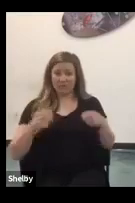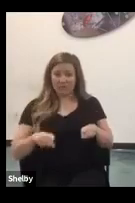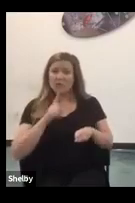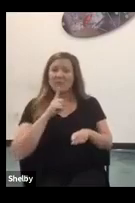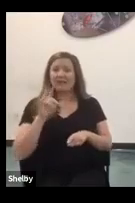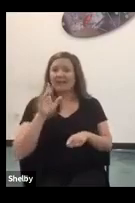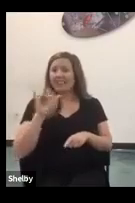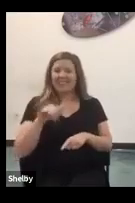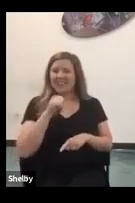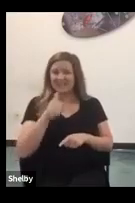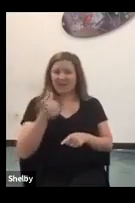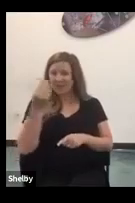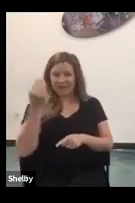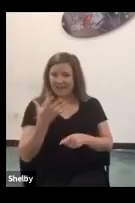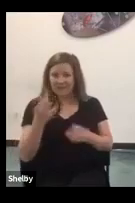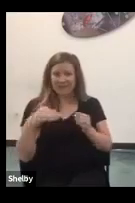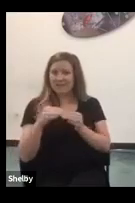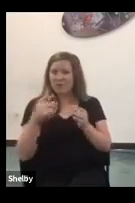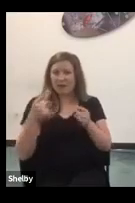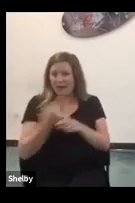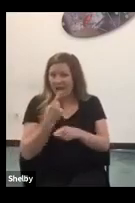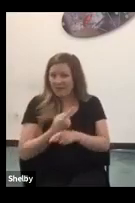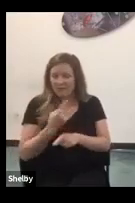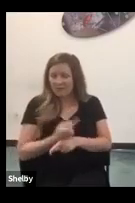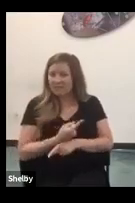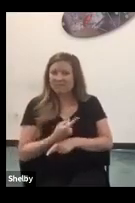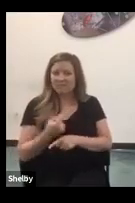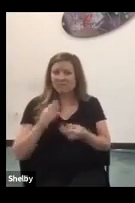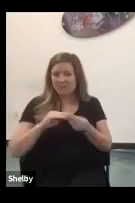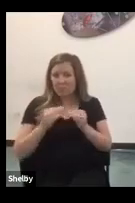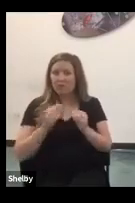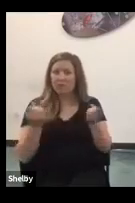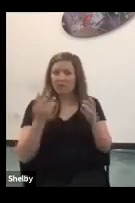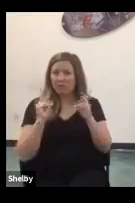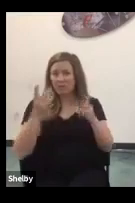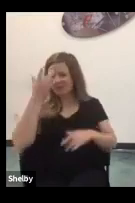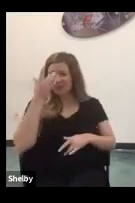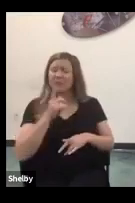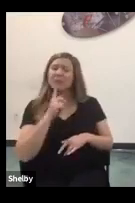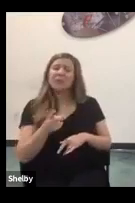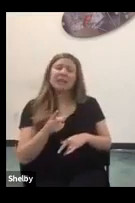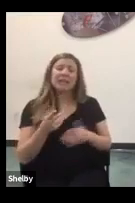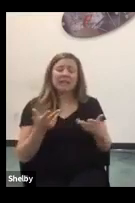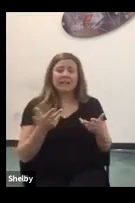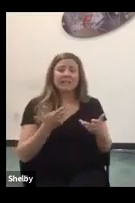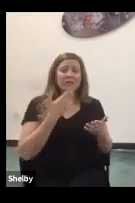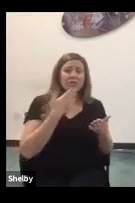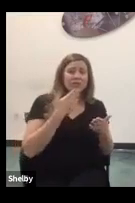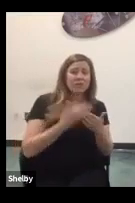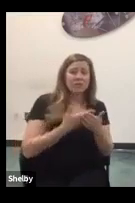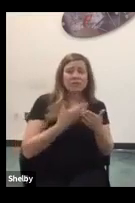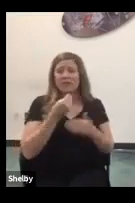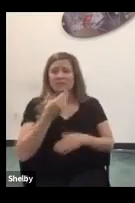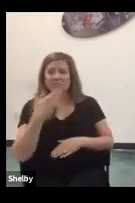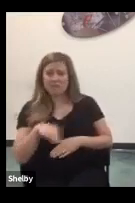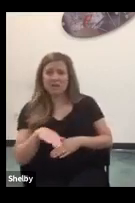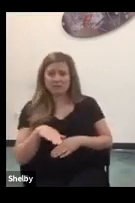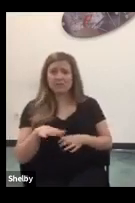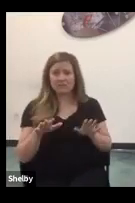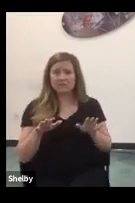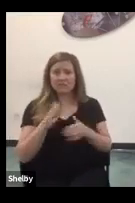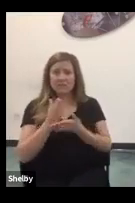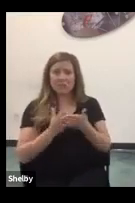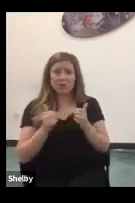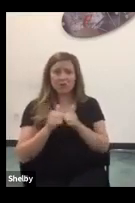more accurate prevalence number. So I think it's just kind of twofold with it would be my interpretation of the mass